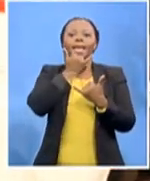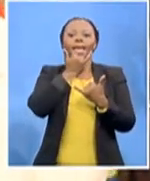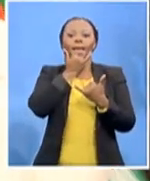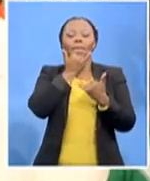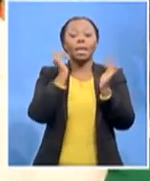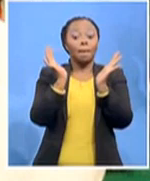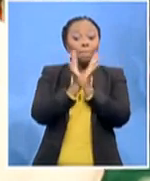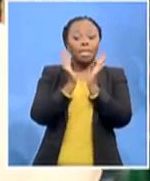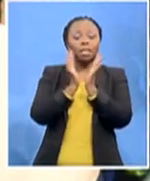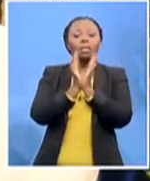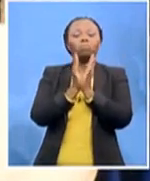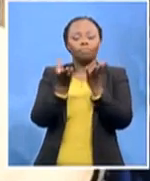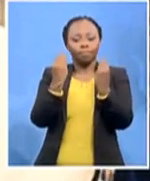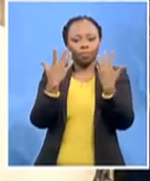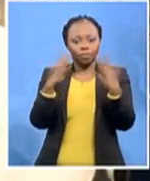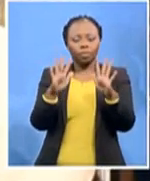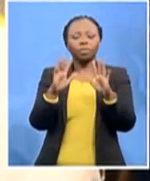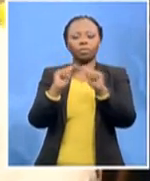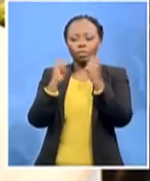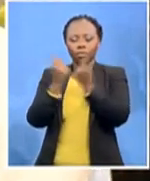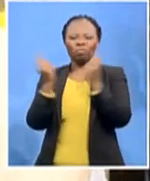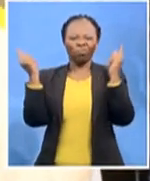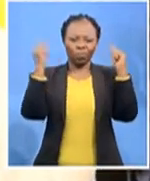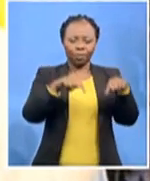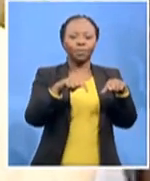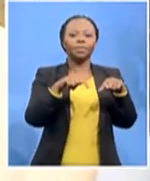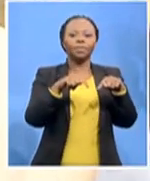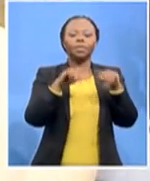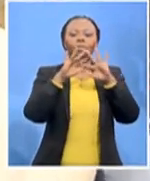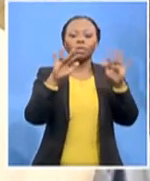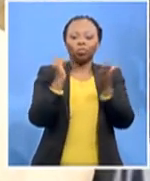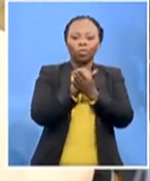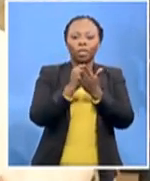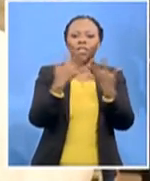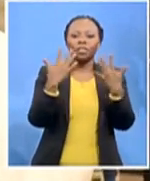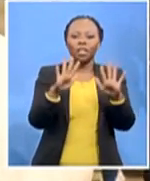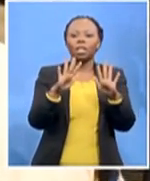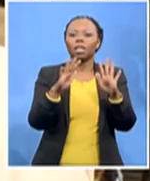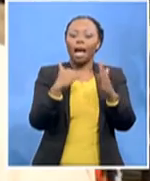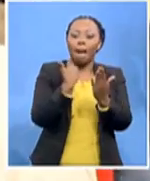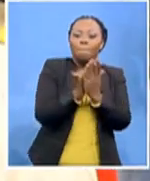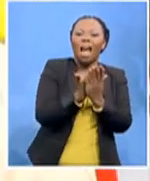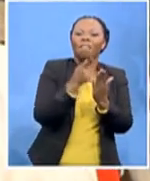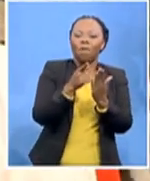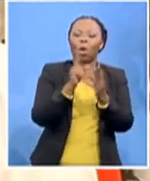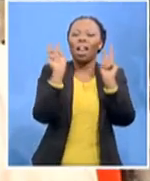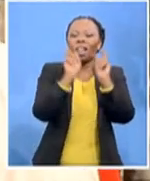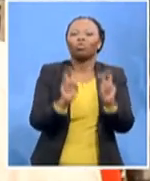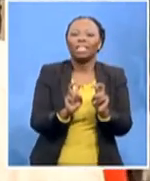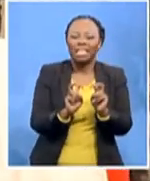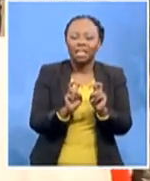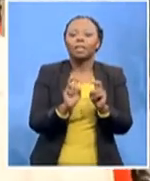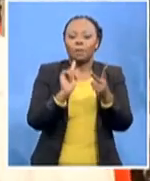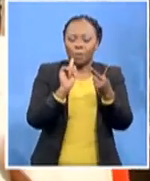and people have been registered in terms of applying for the electricity. And we took a resolution in the council that